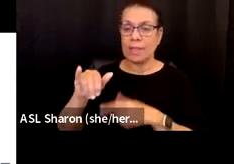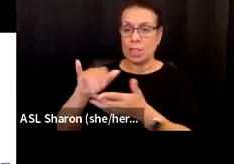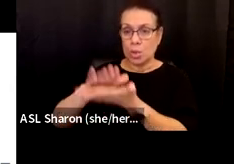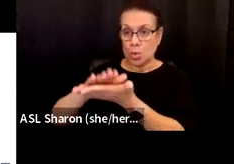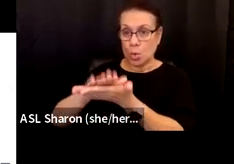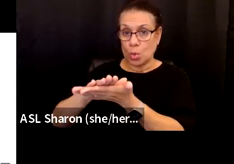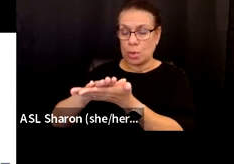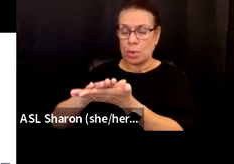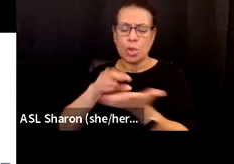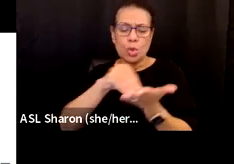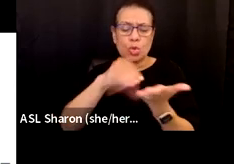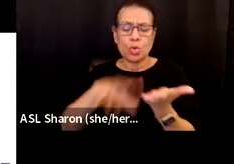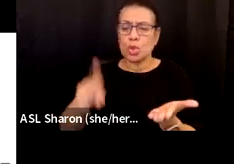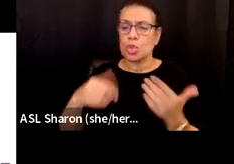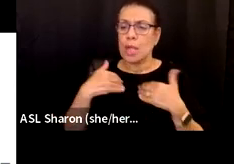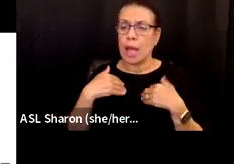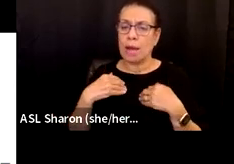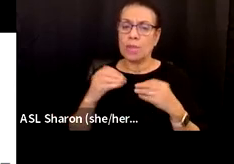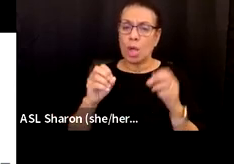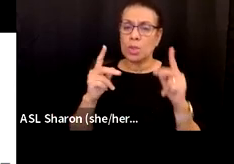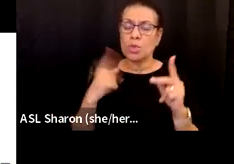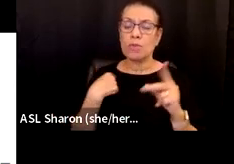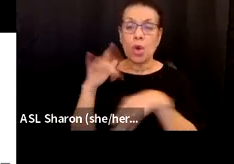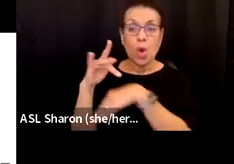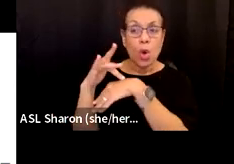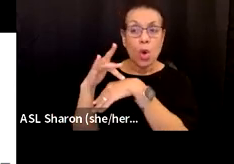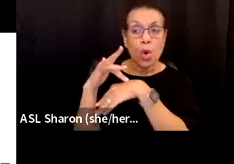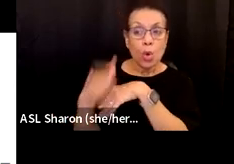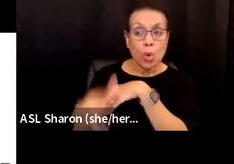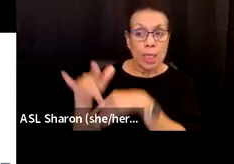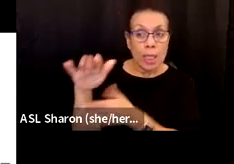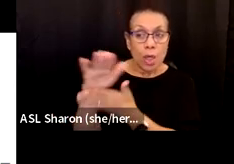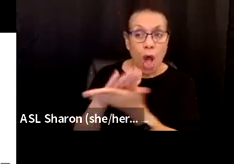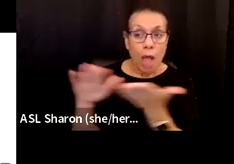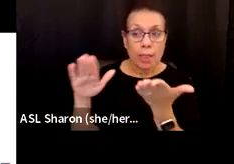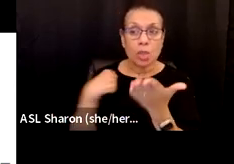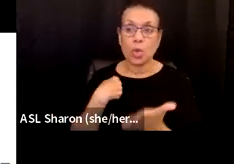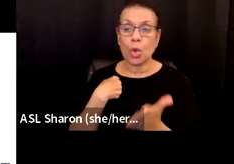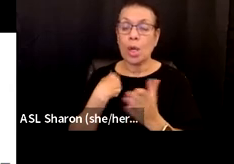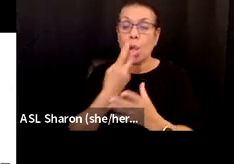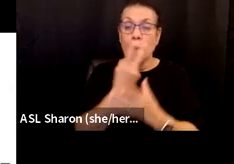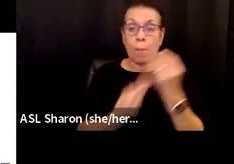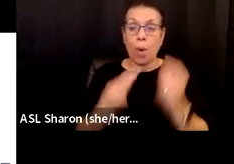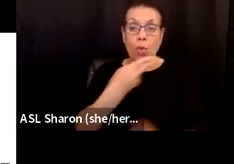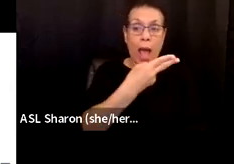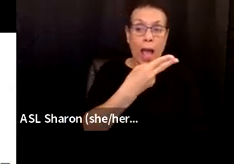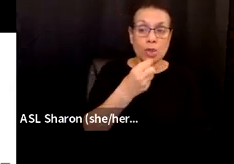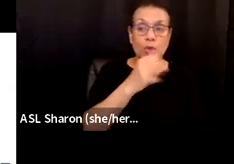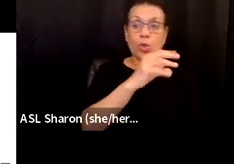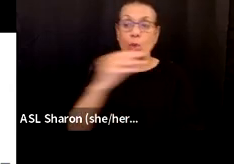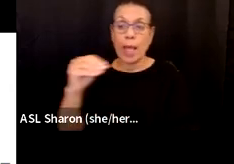students should have opportunities for early college and dual enrollment in sec in college